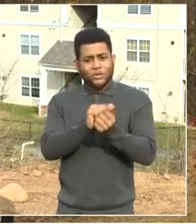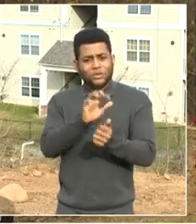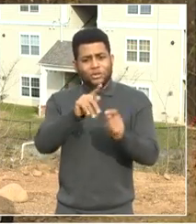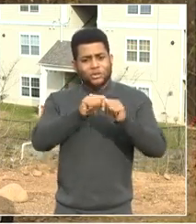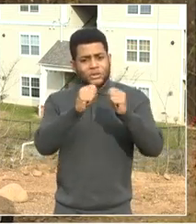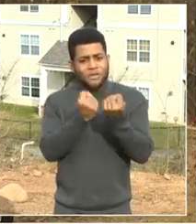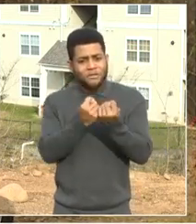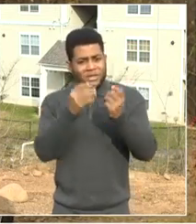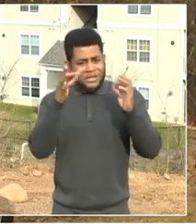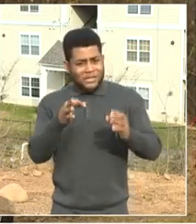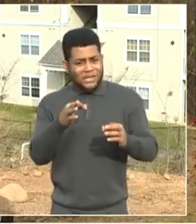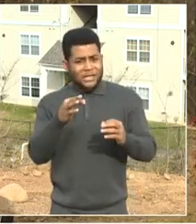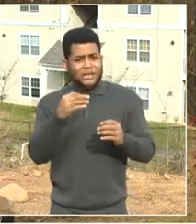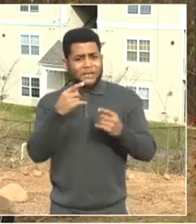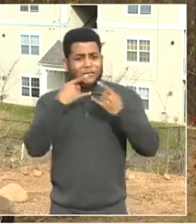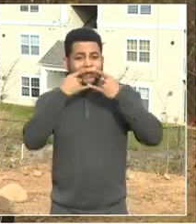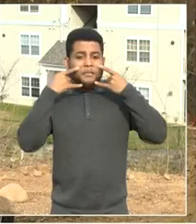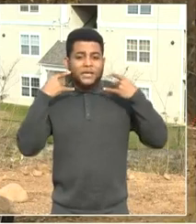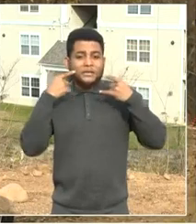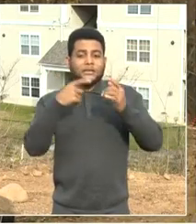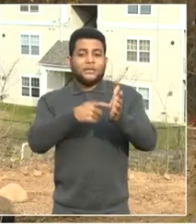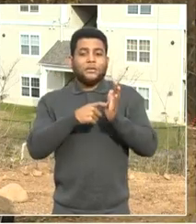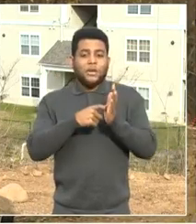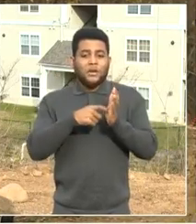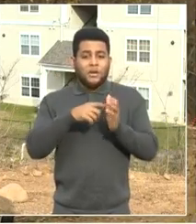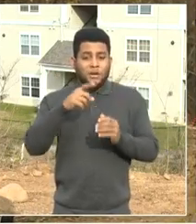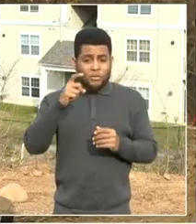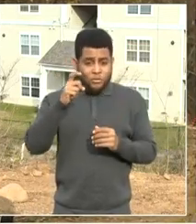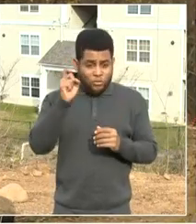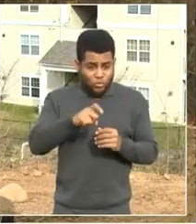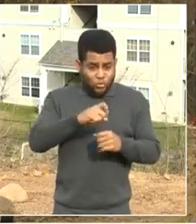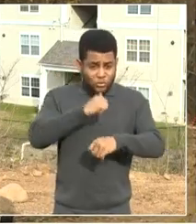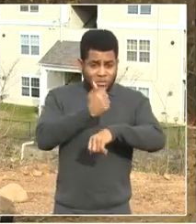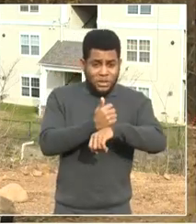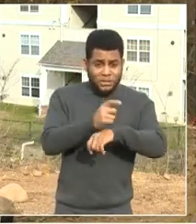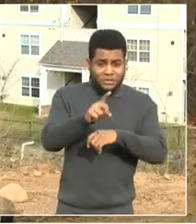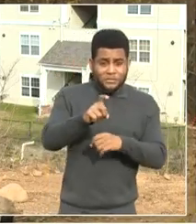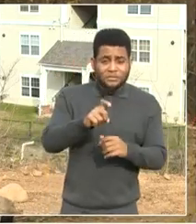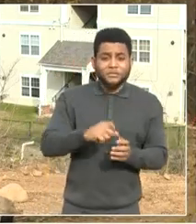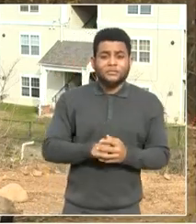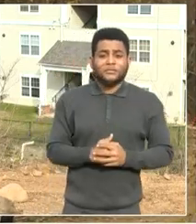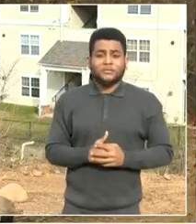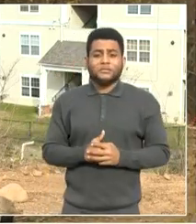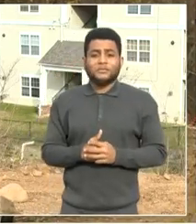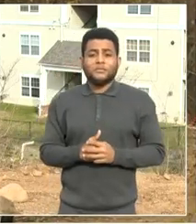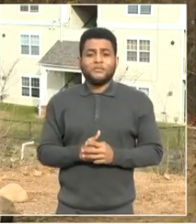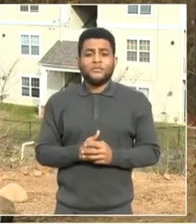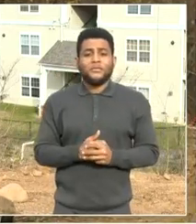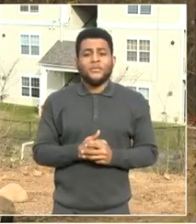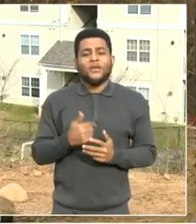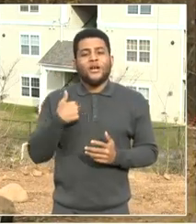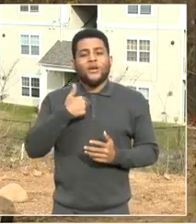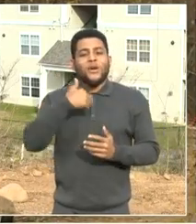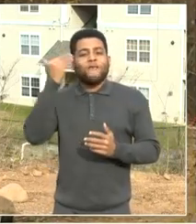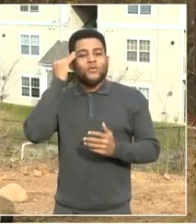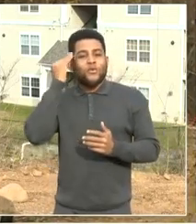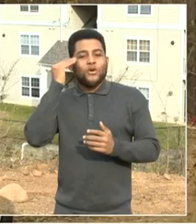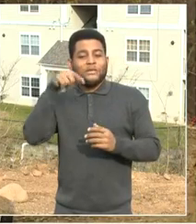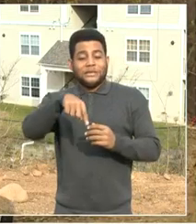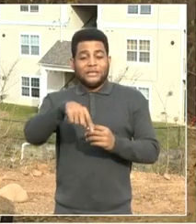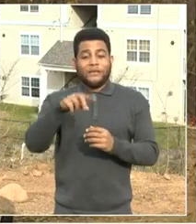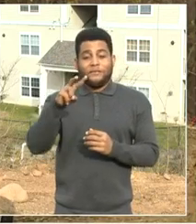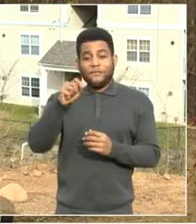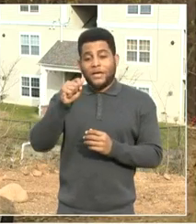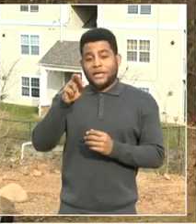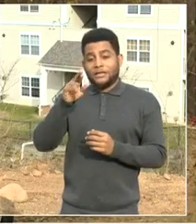we are asking people, and keep in mind, this is an evolving variant, and we're going to follow